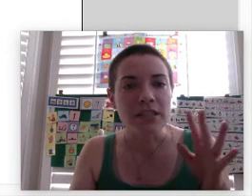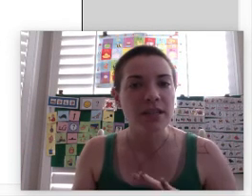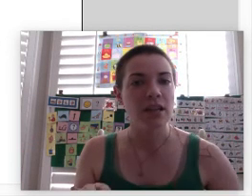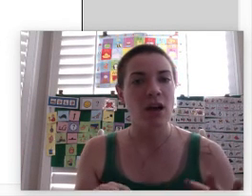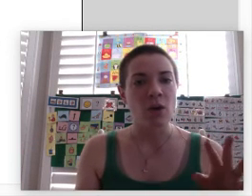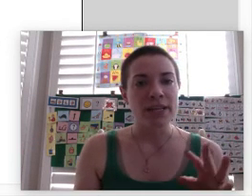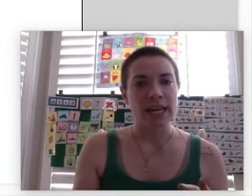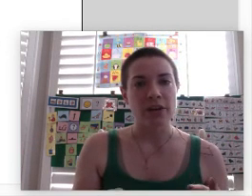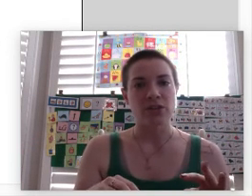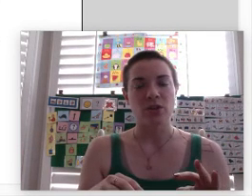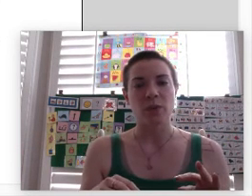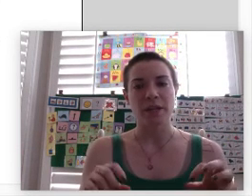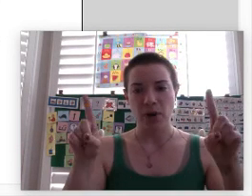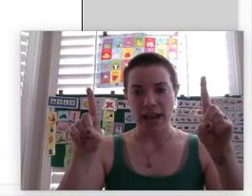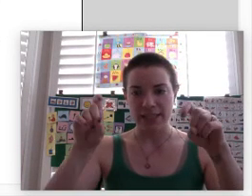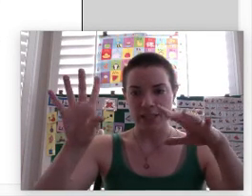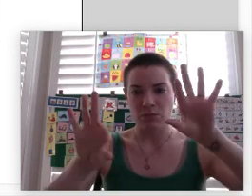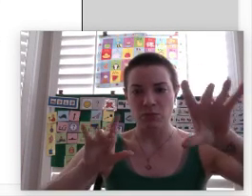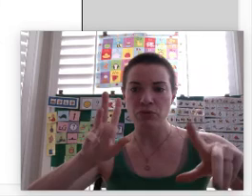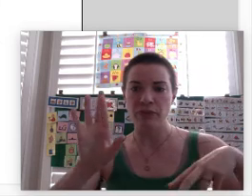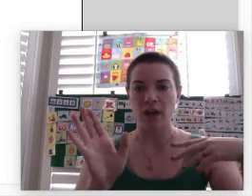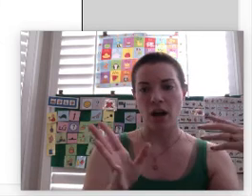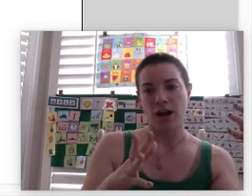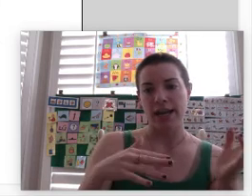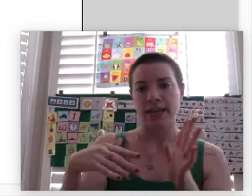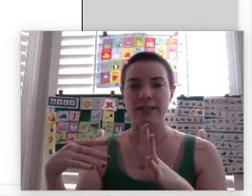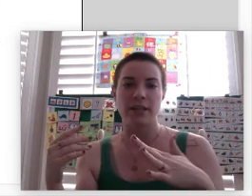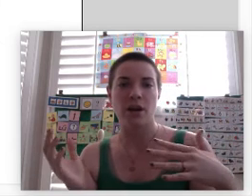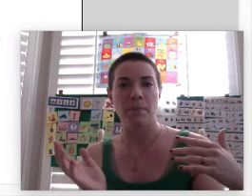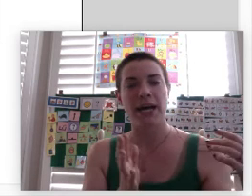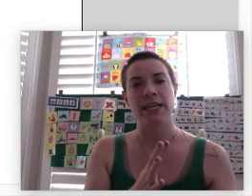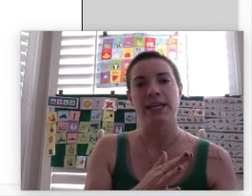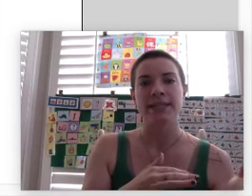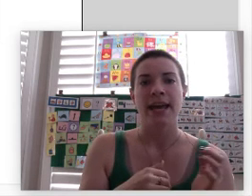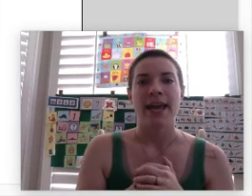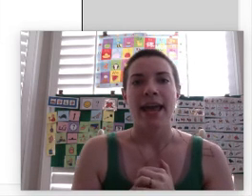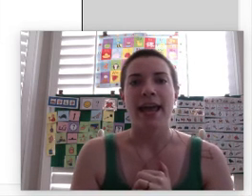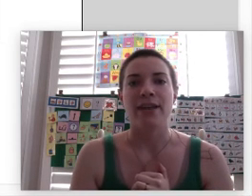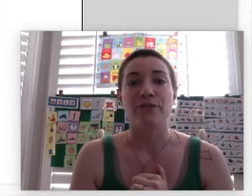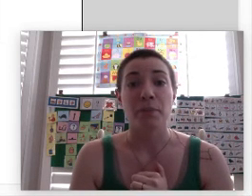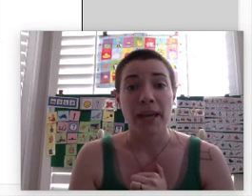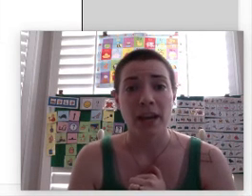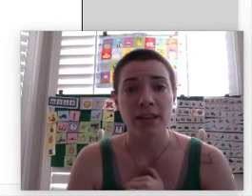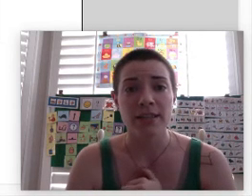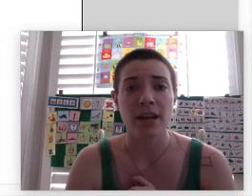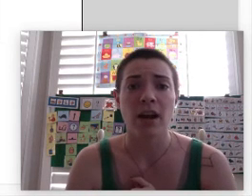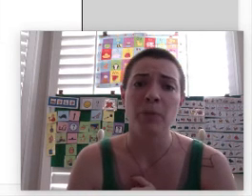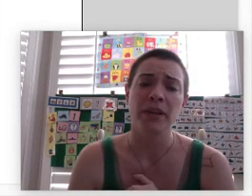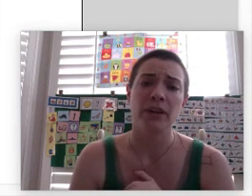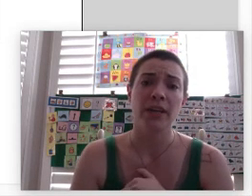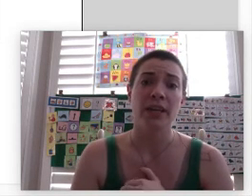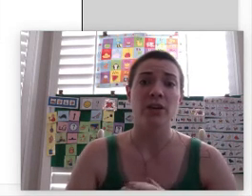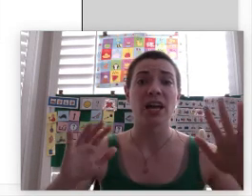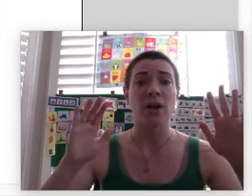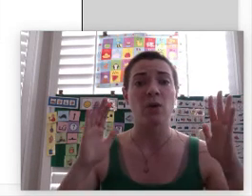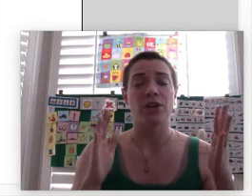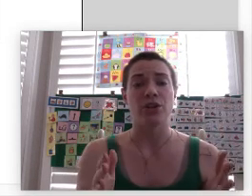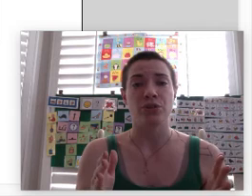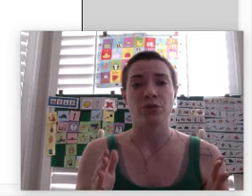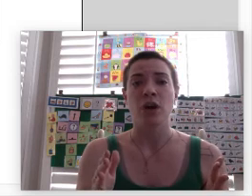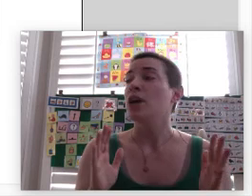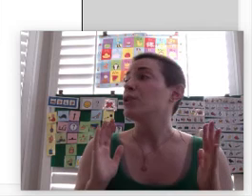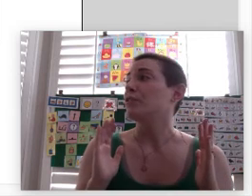to slow it down so that we can practice moving our hands and our bodies. And for parents that are helping your kiddos, I